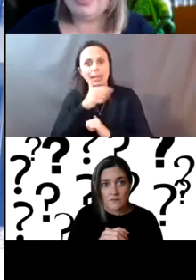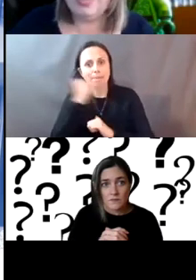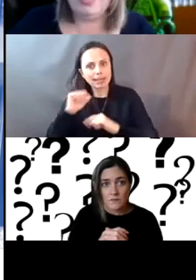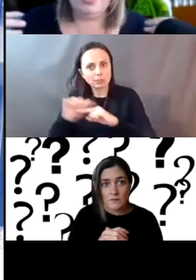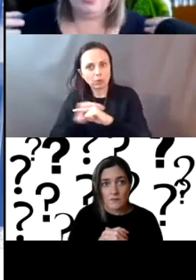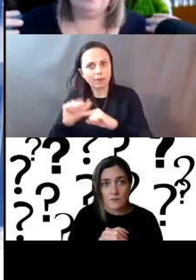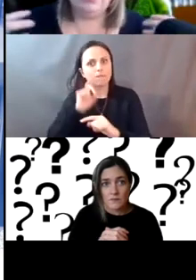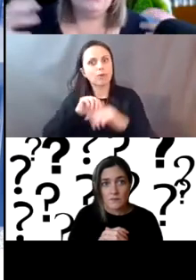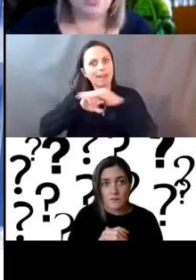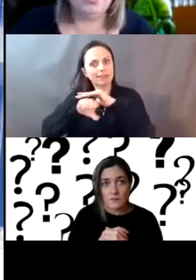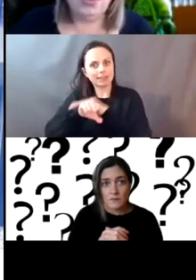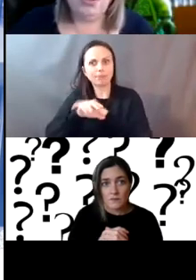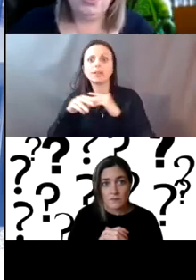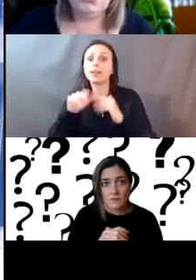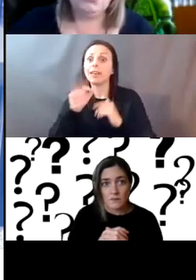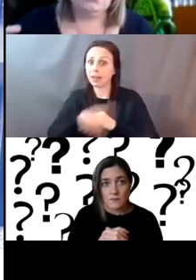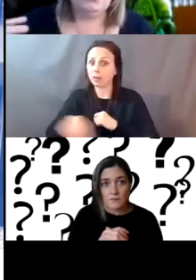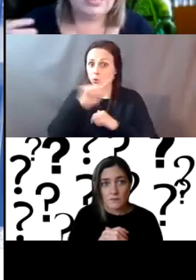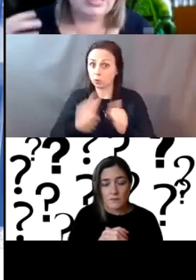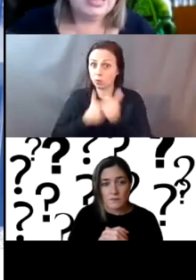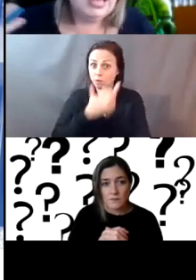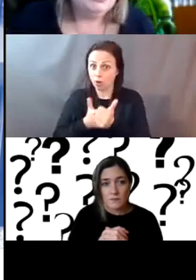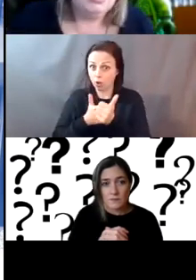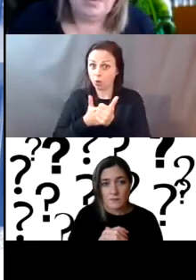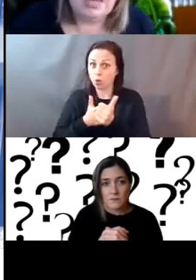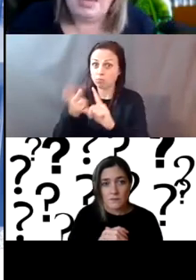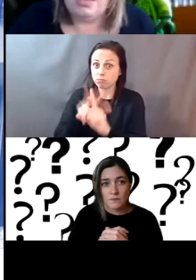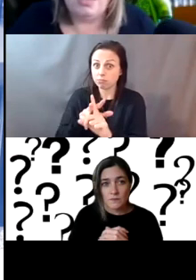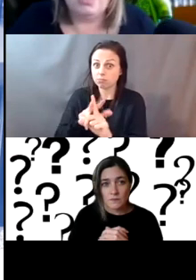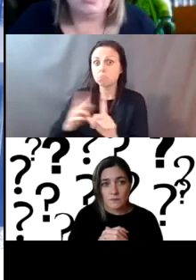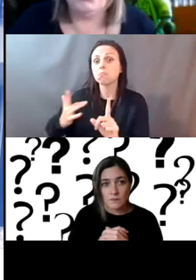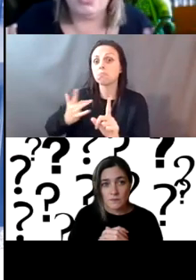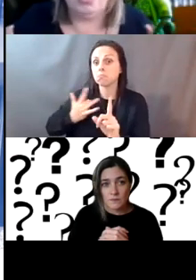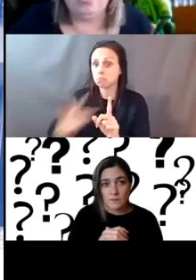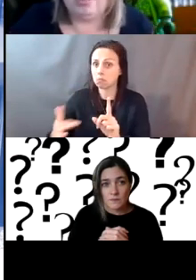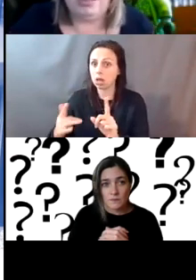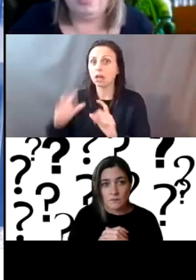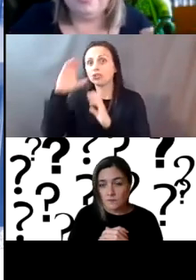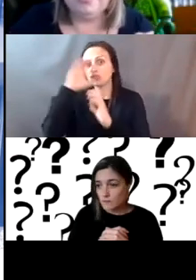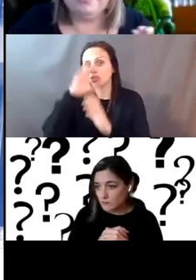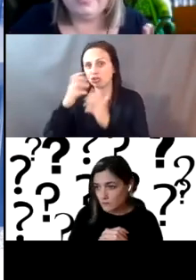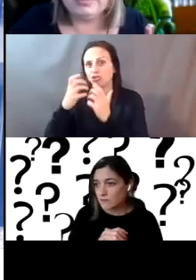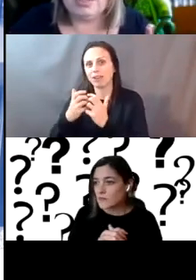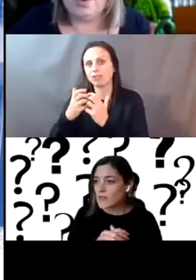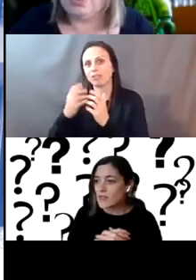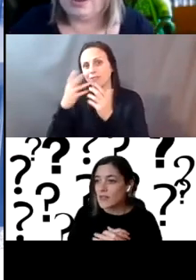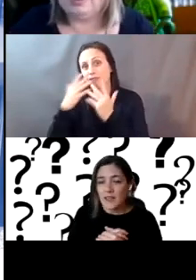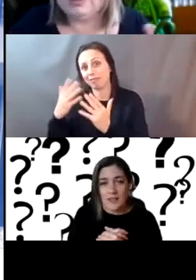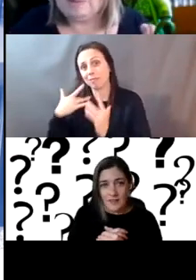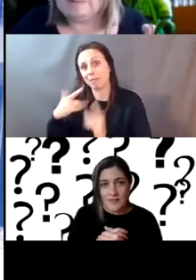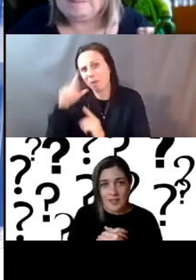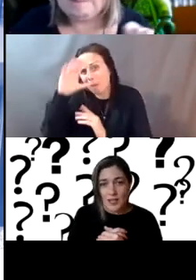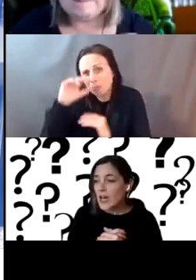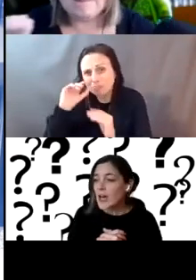accessibility, if you follow those, they tend to be search engine friendly. So hopefully that